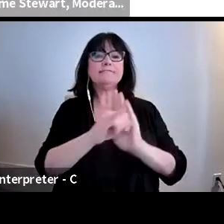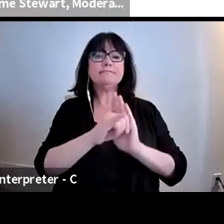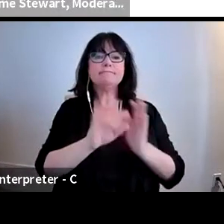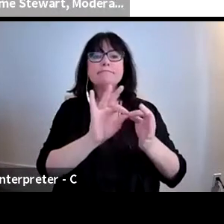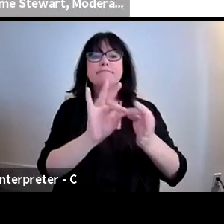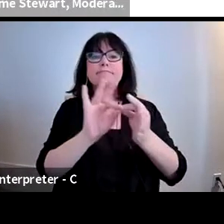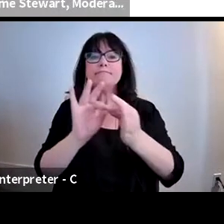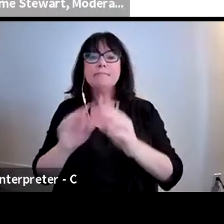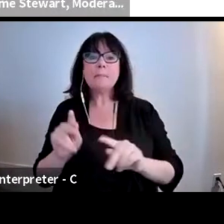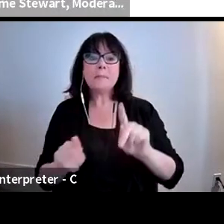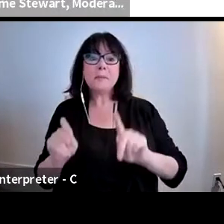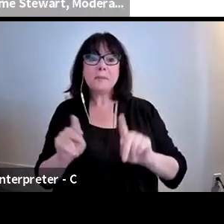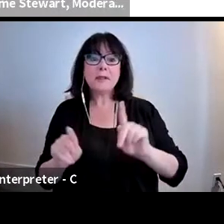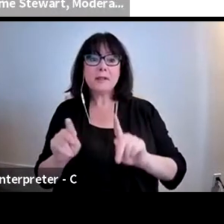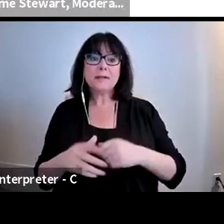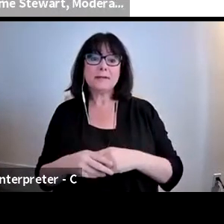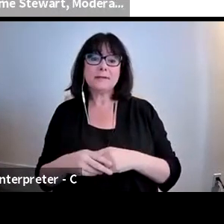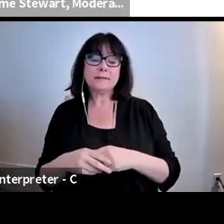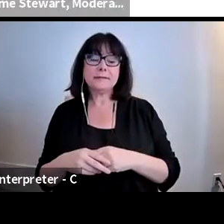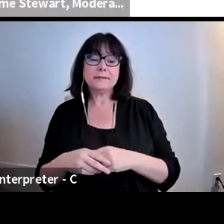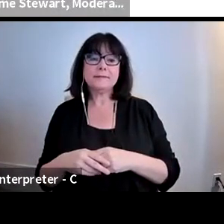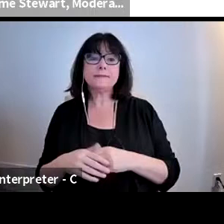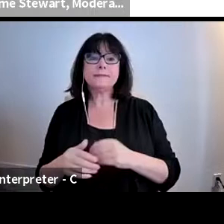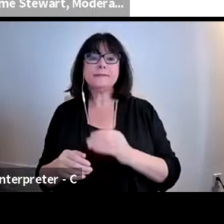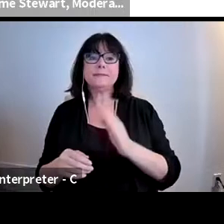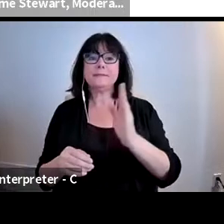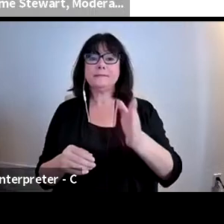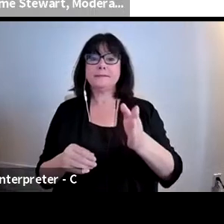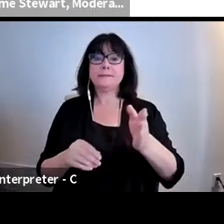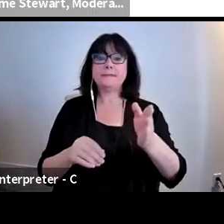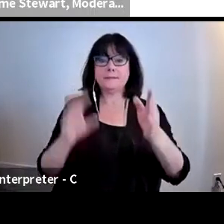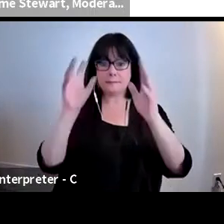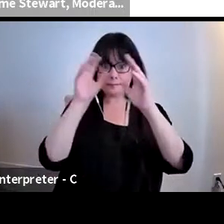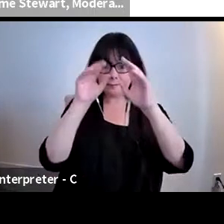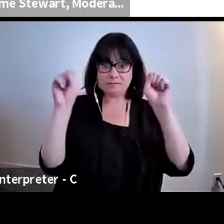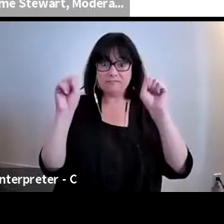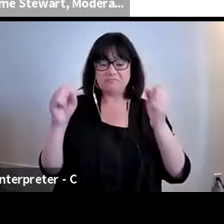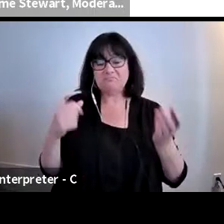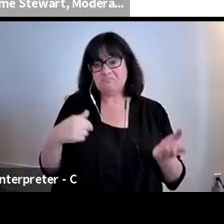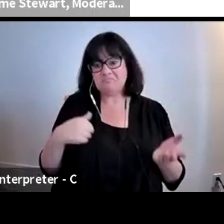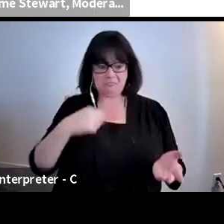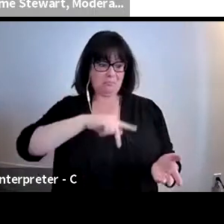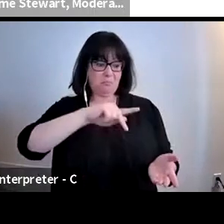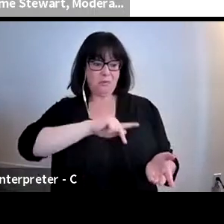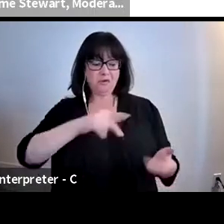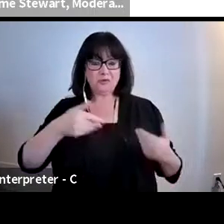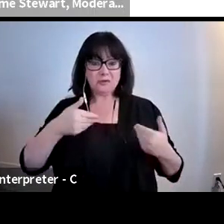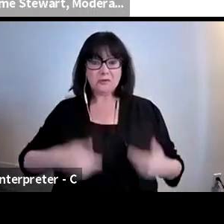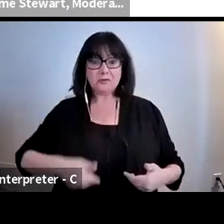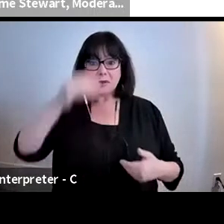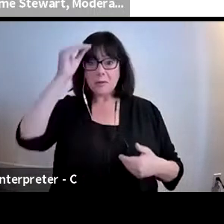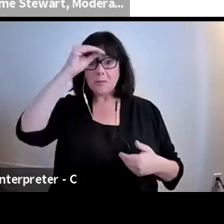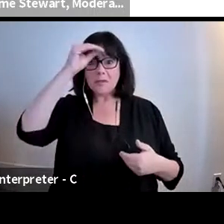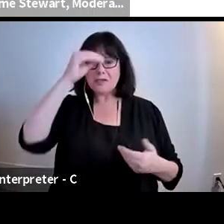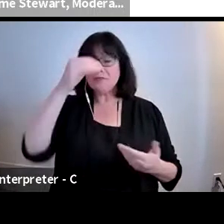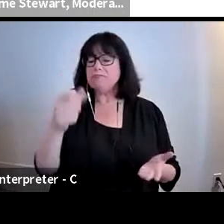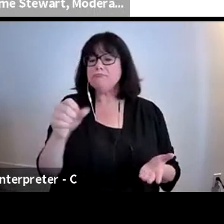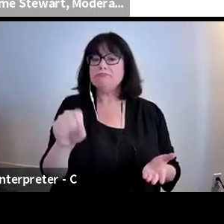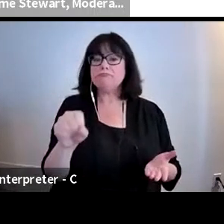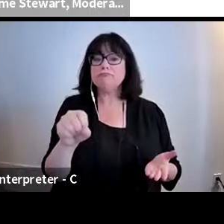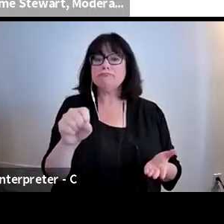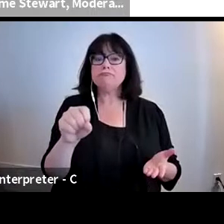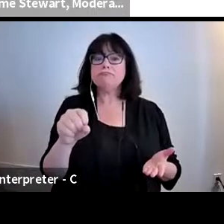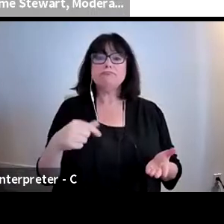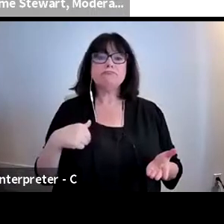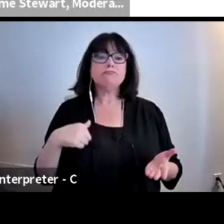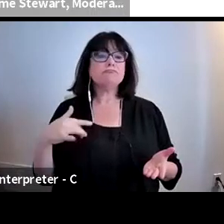Well, personally, I actually think that would be a very smart thing for us to do. I think as individual citizens, it's in all of our